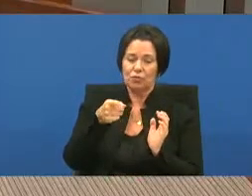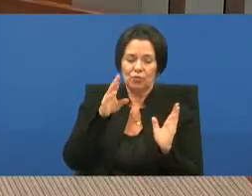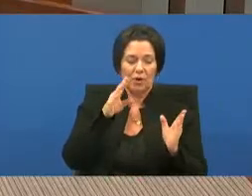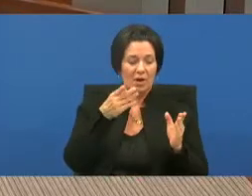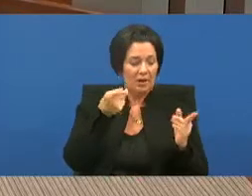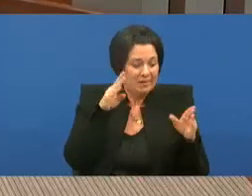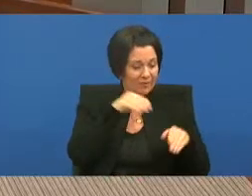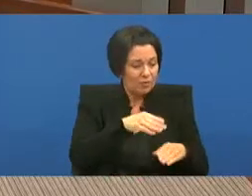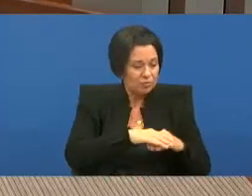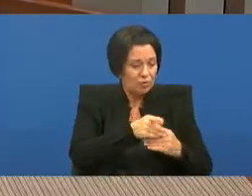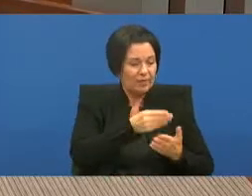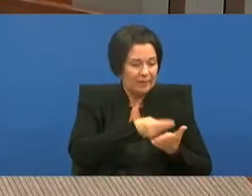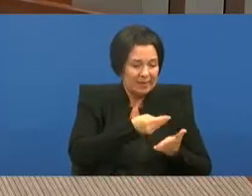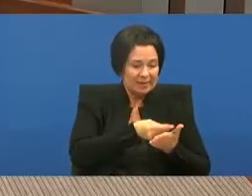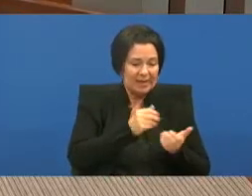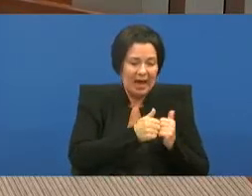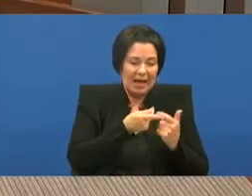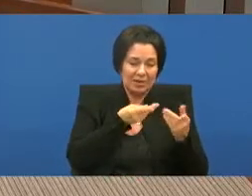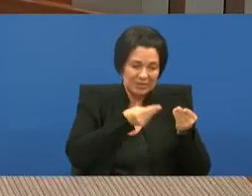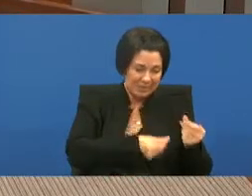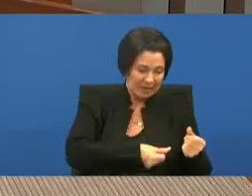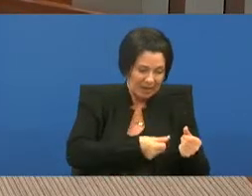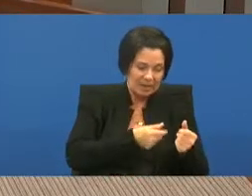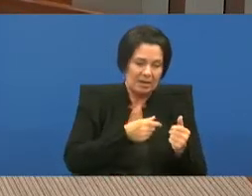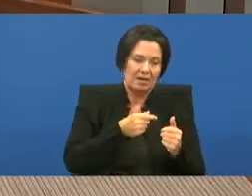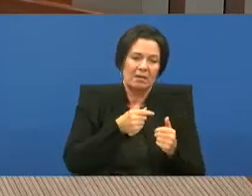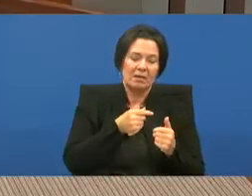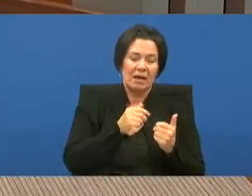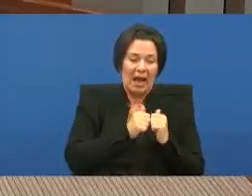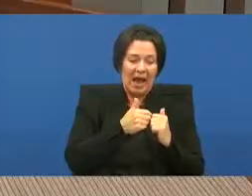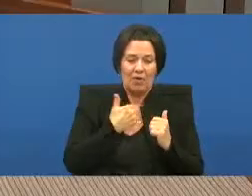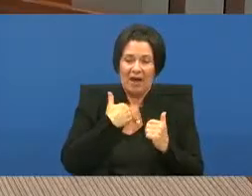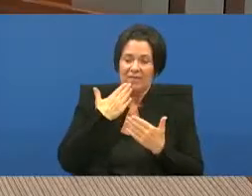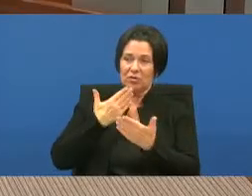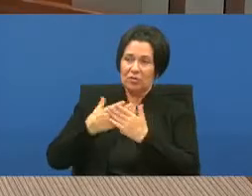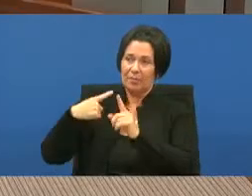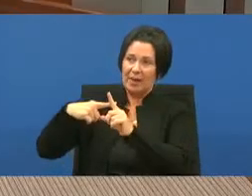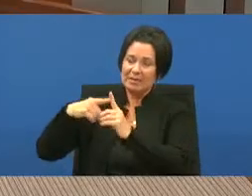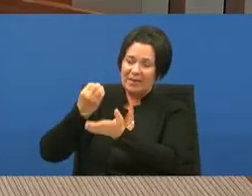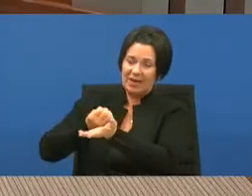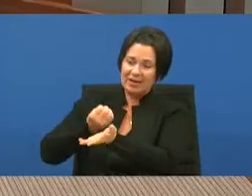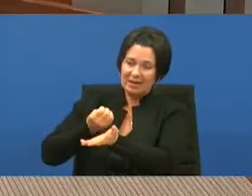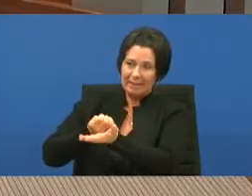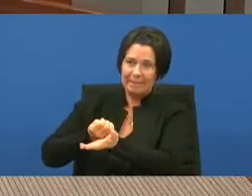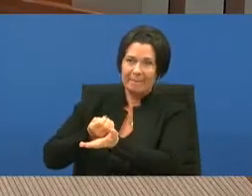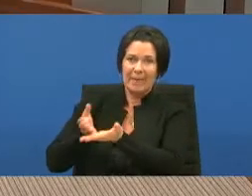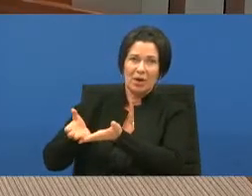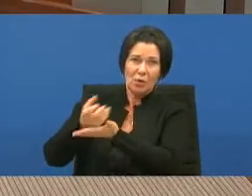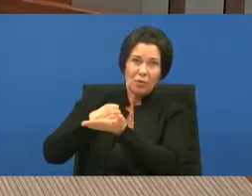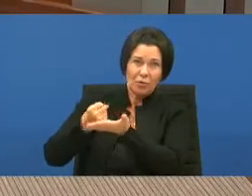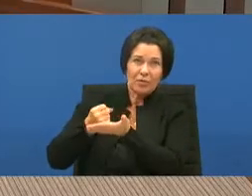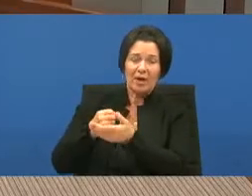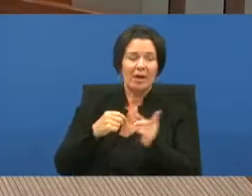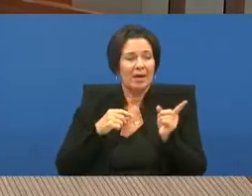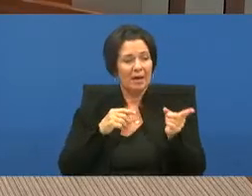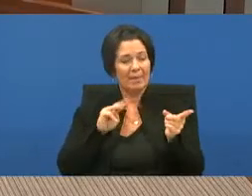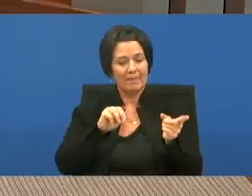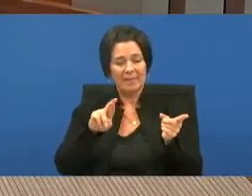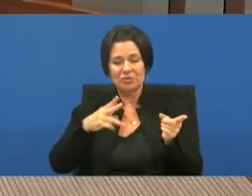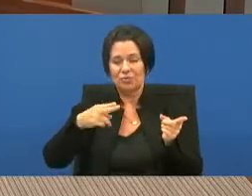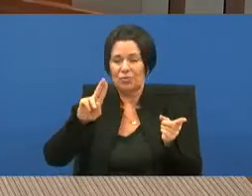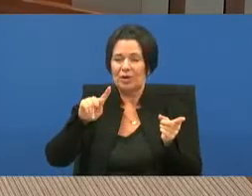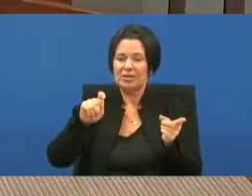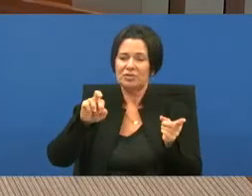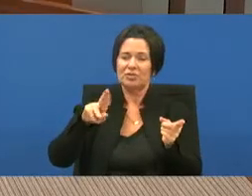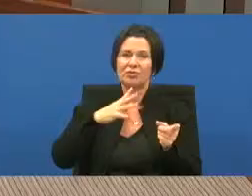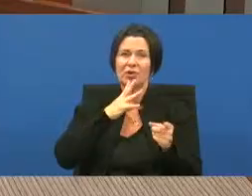money to really have a good economic impact. And you know, Mr. Hunden, you talked about rising tide